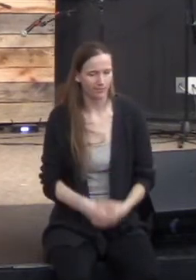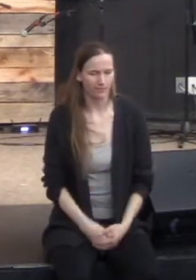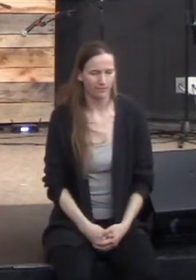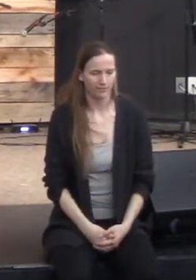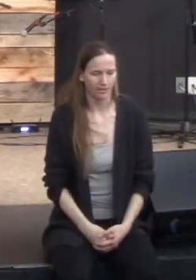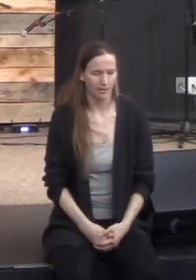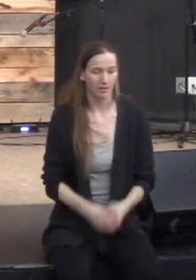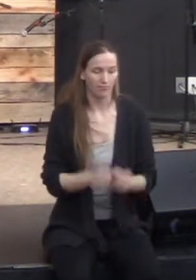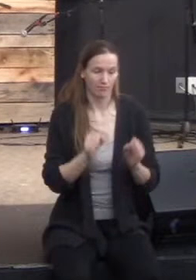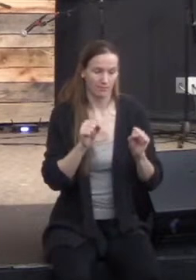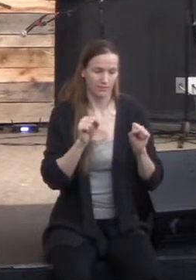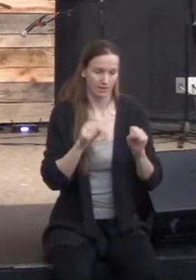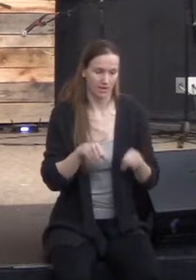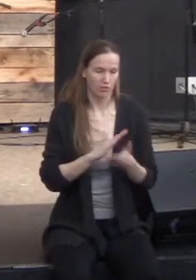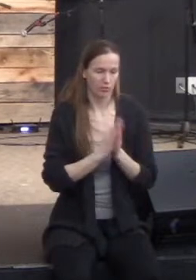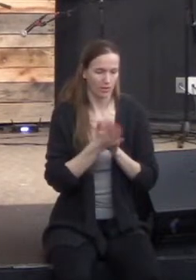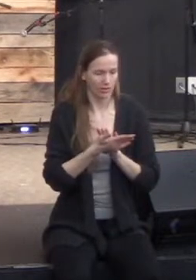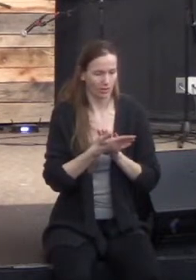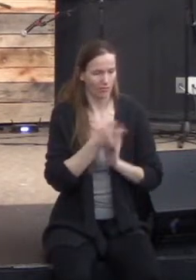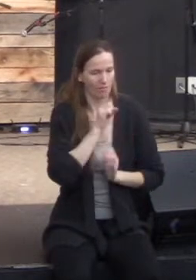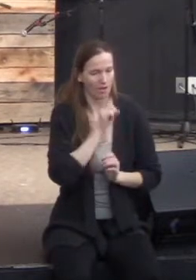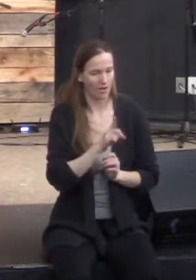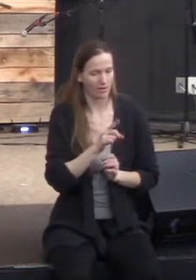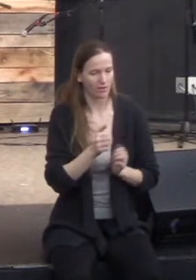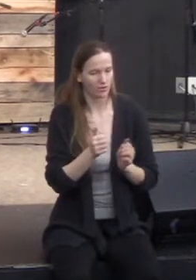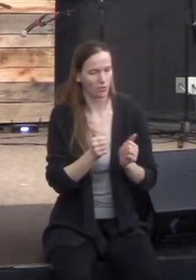Can you be honest with yourself right now?